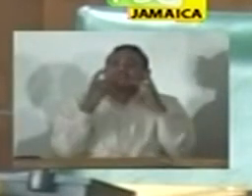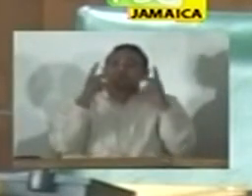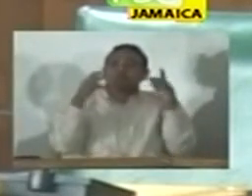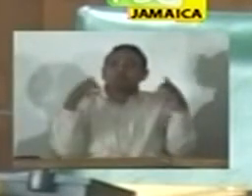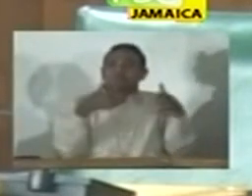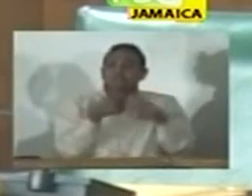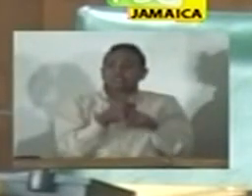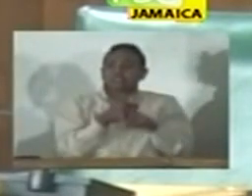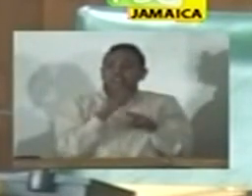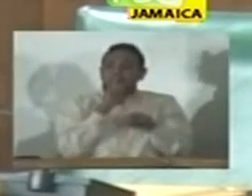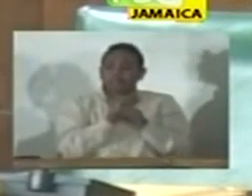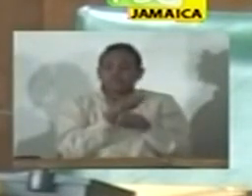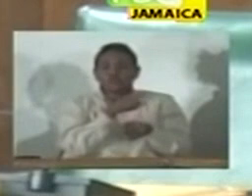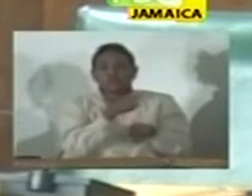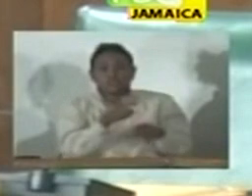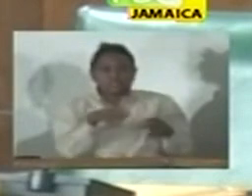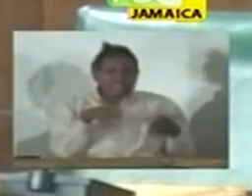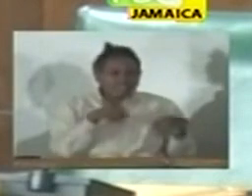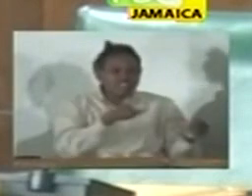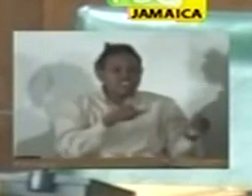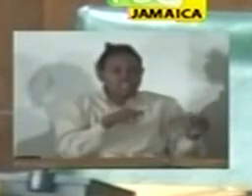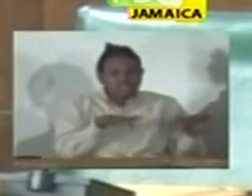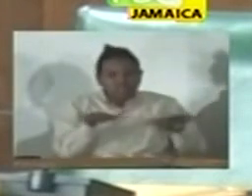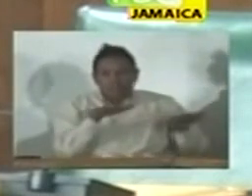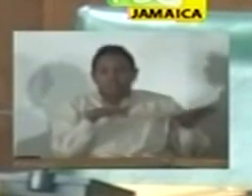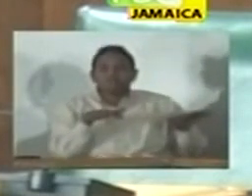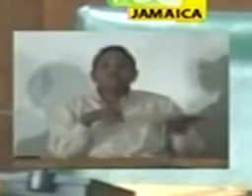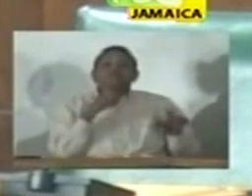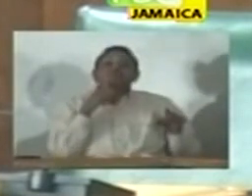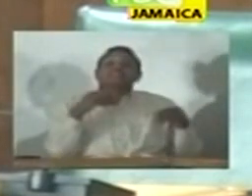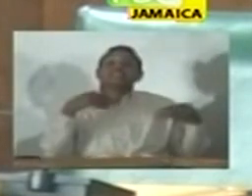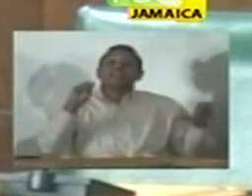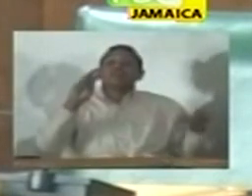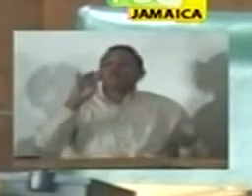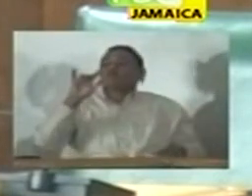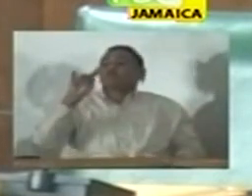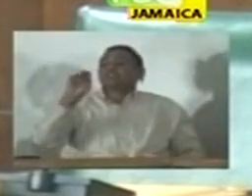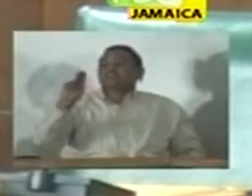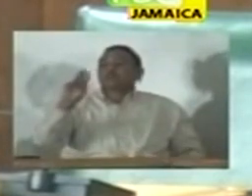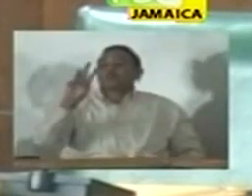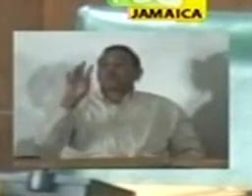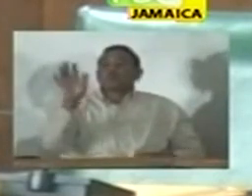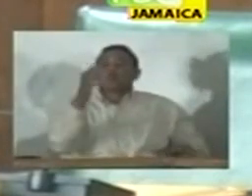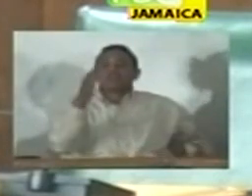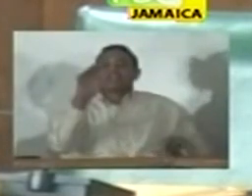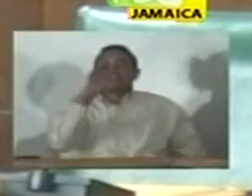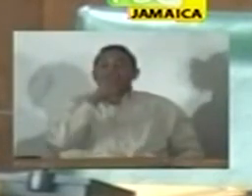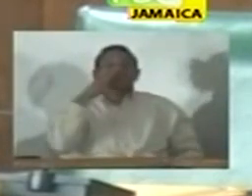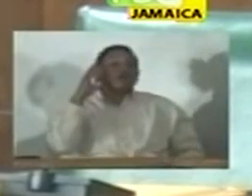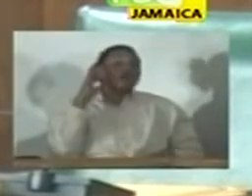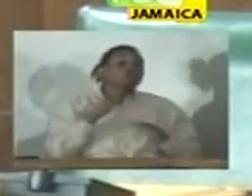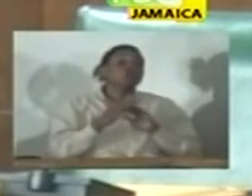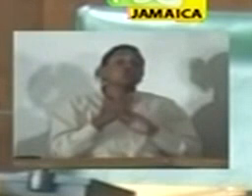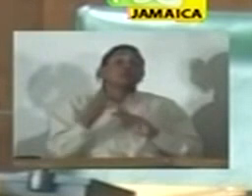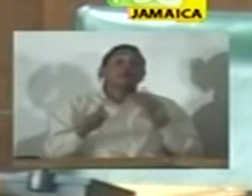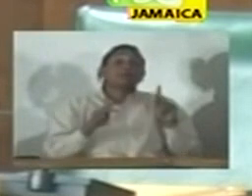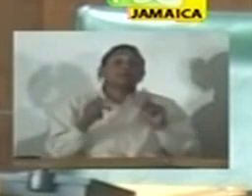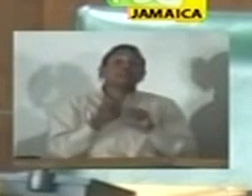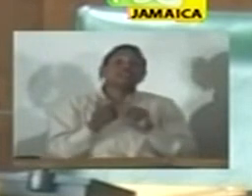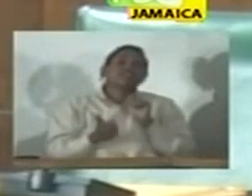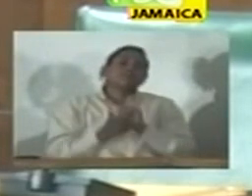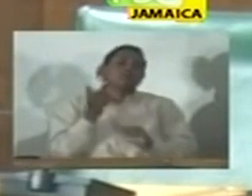nimble and efficient. The divestment of the Wigton wind farm to the Jamaican people is the most